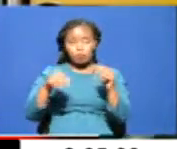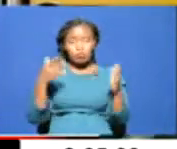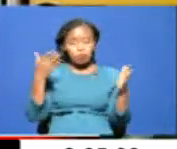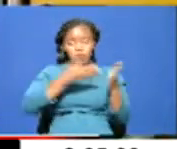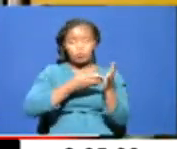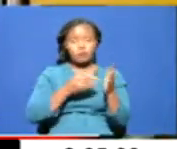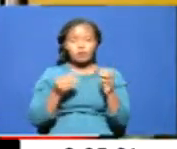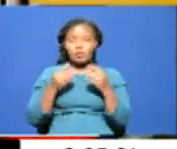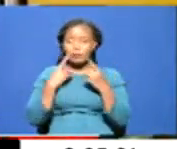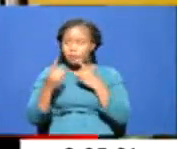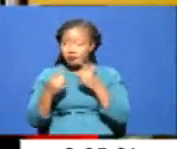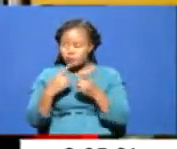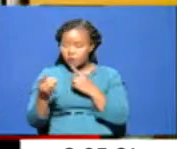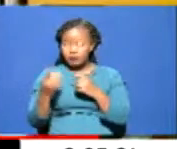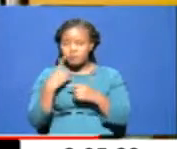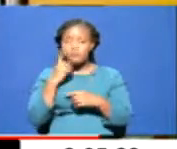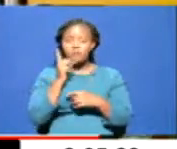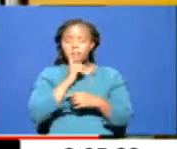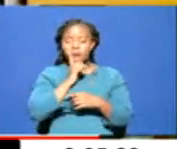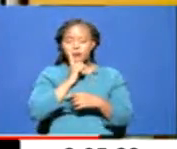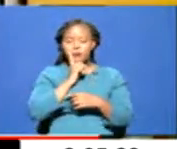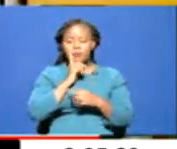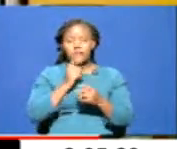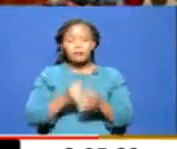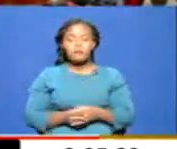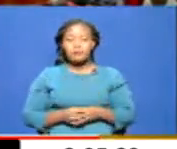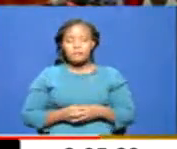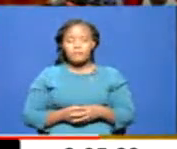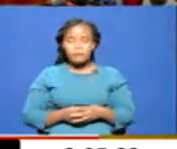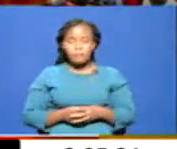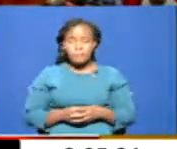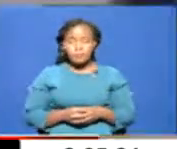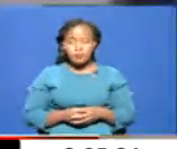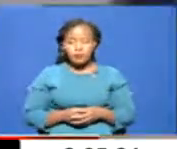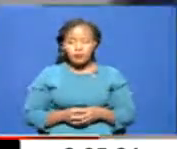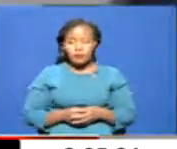speech. John Jacob Kioria, Prime Edition.